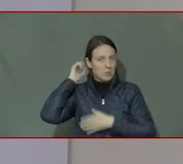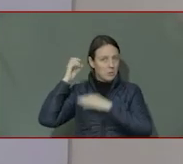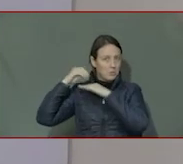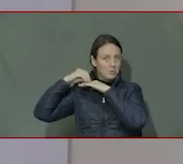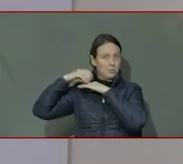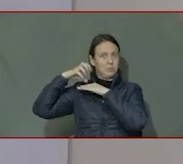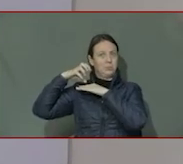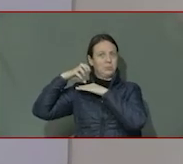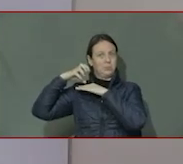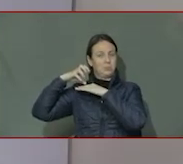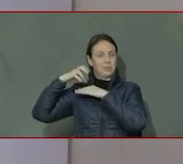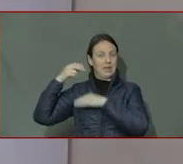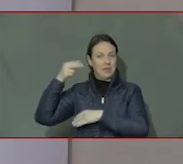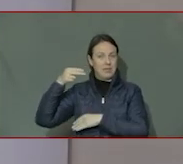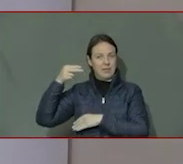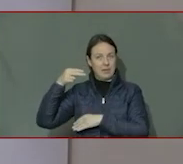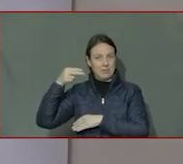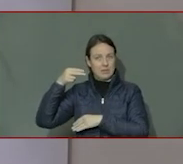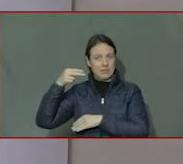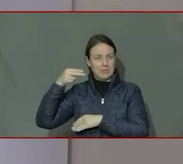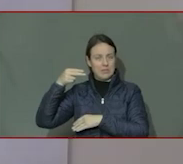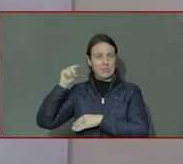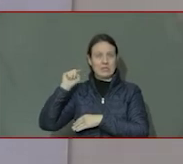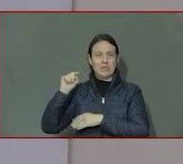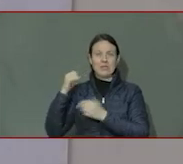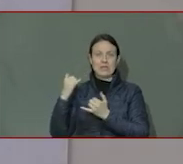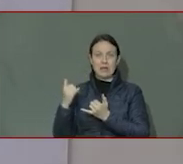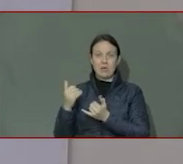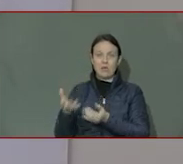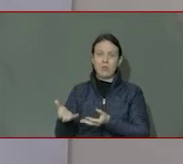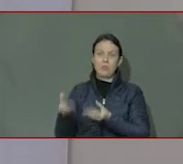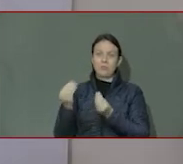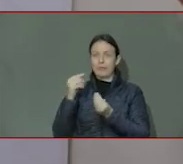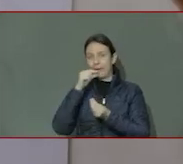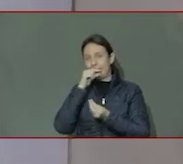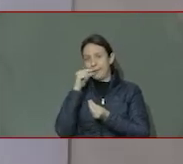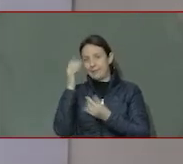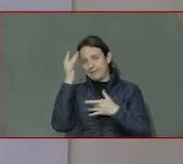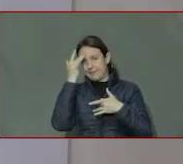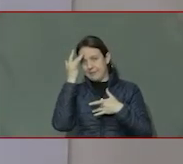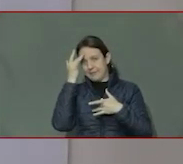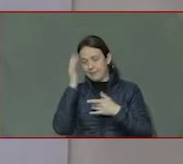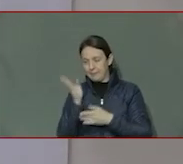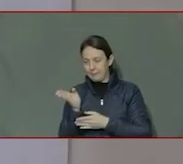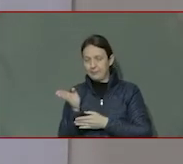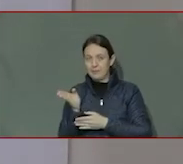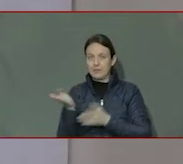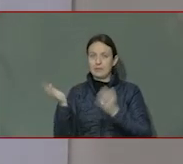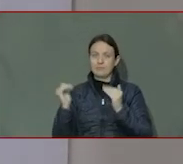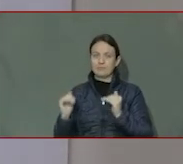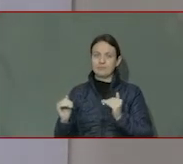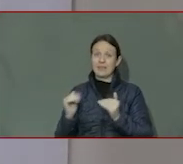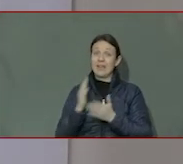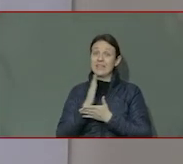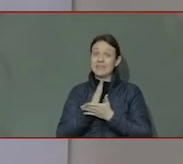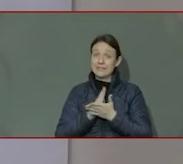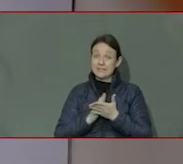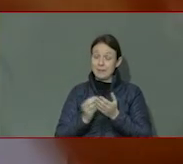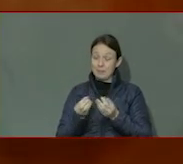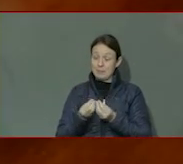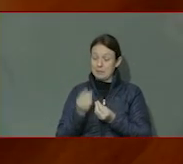brain, and in this patient it caused a condition called, it gives you the name there. Now below are some of the patient's